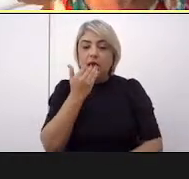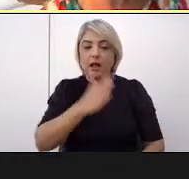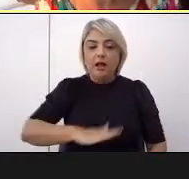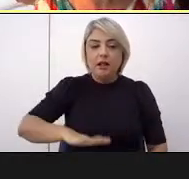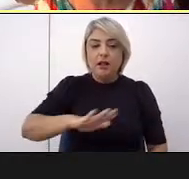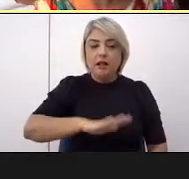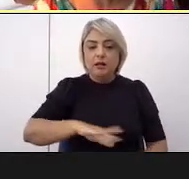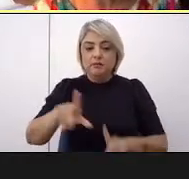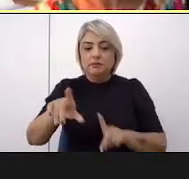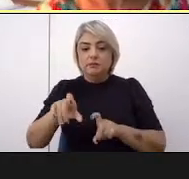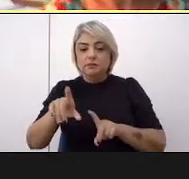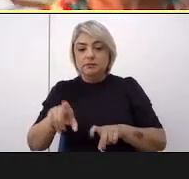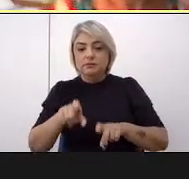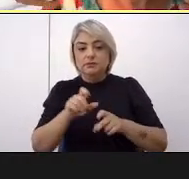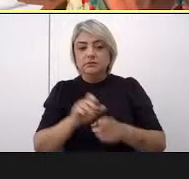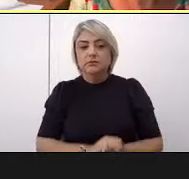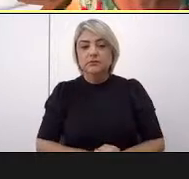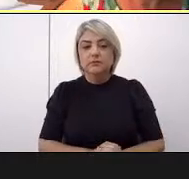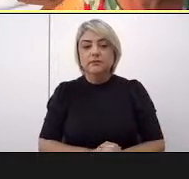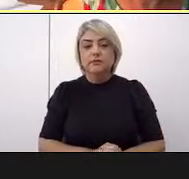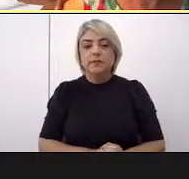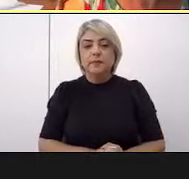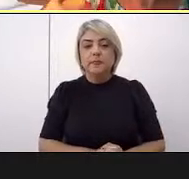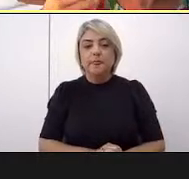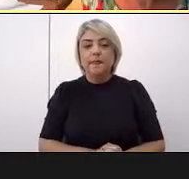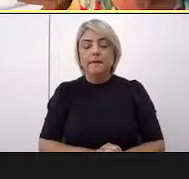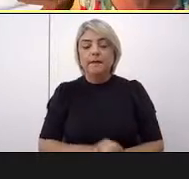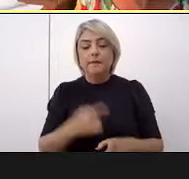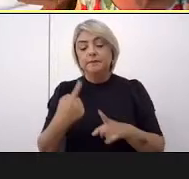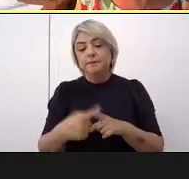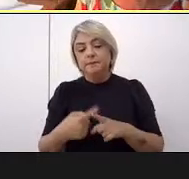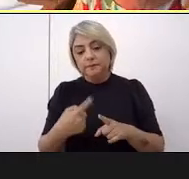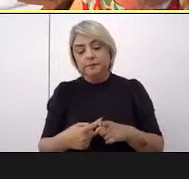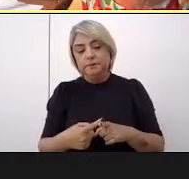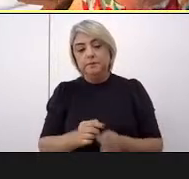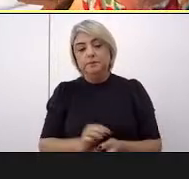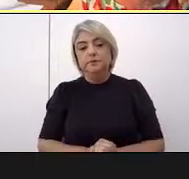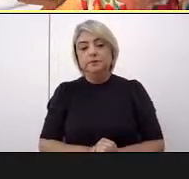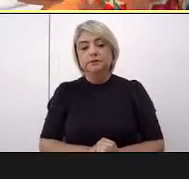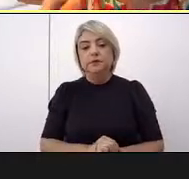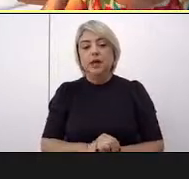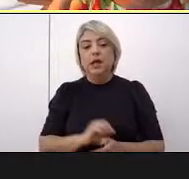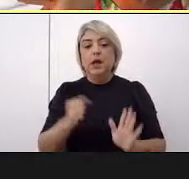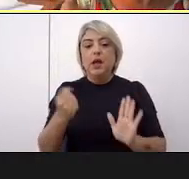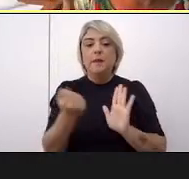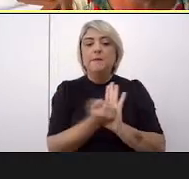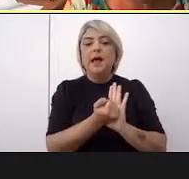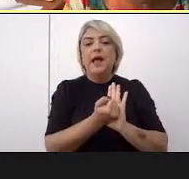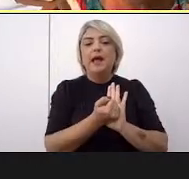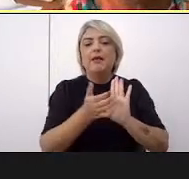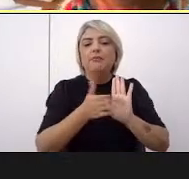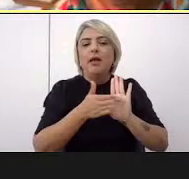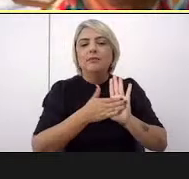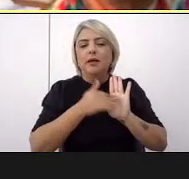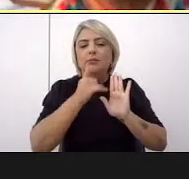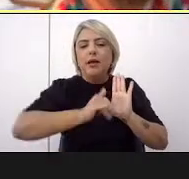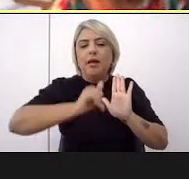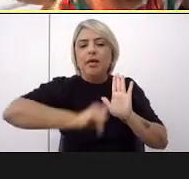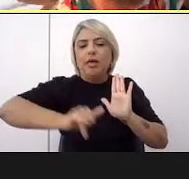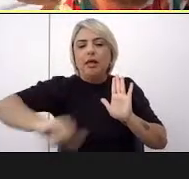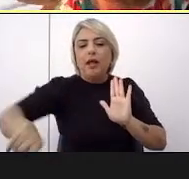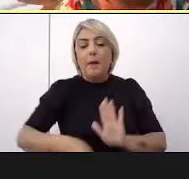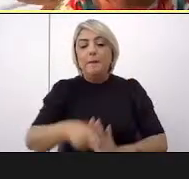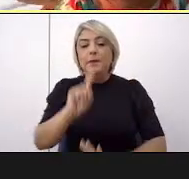on the global arena, because it's a further marketization because it first confirms